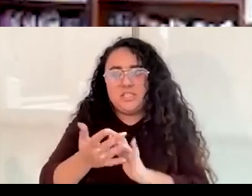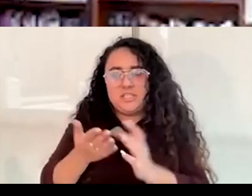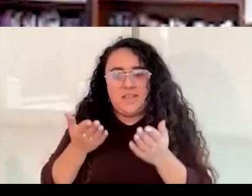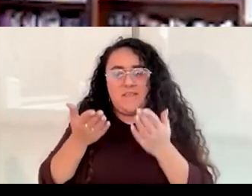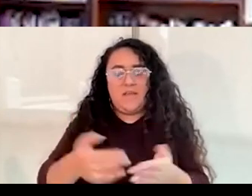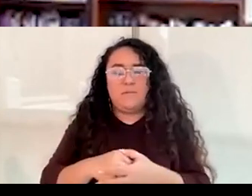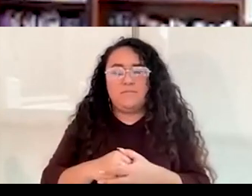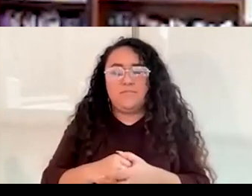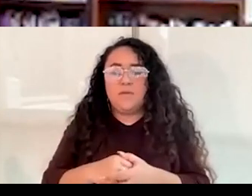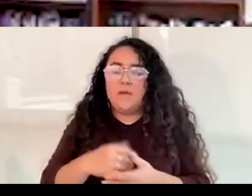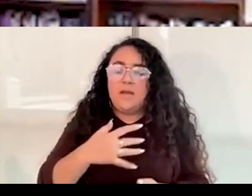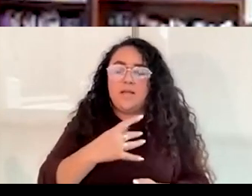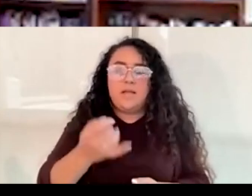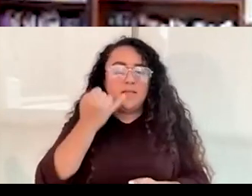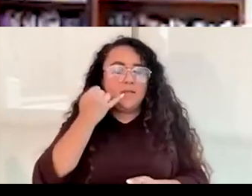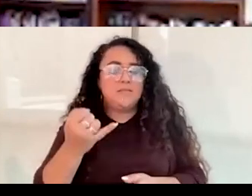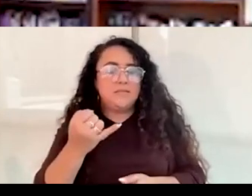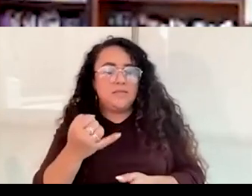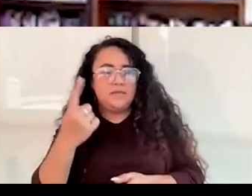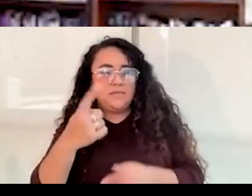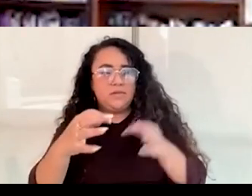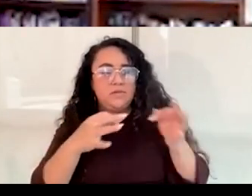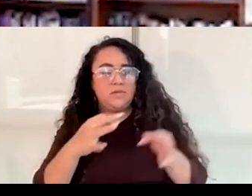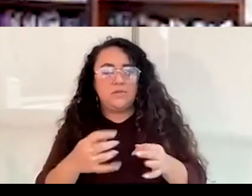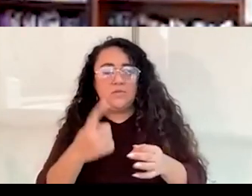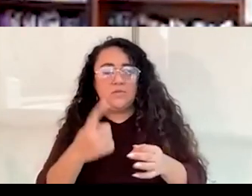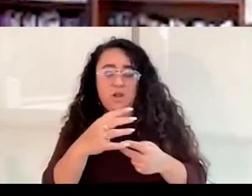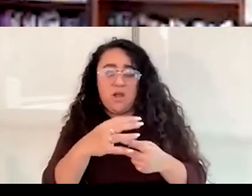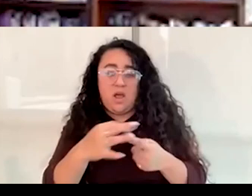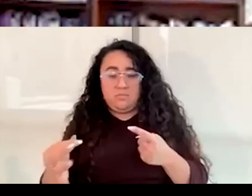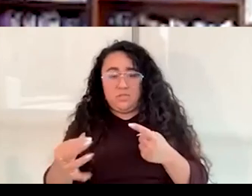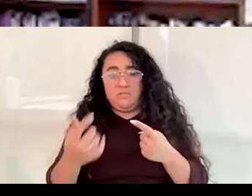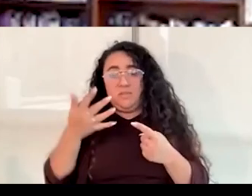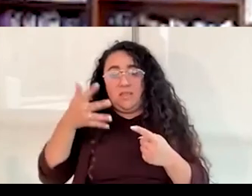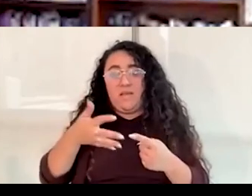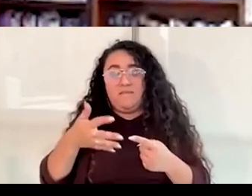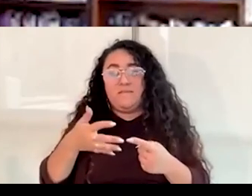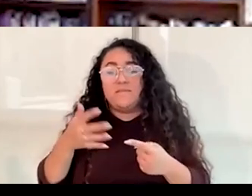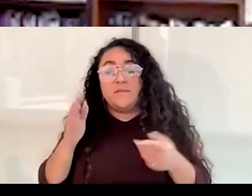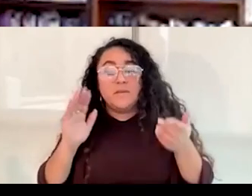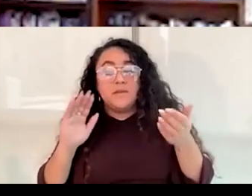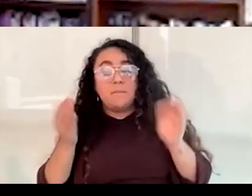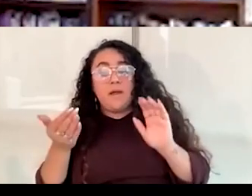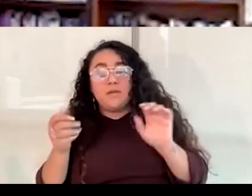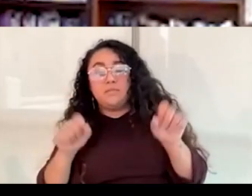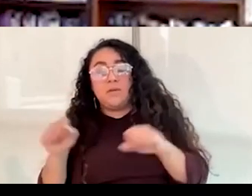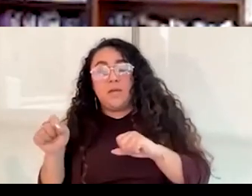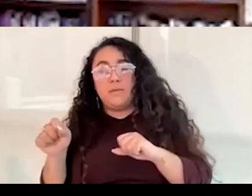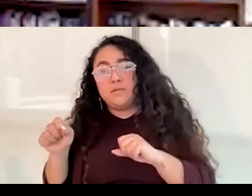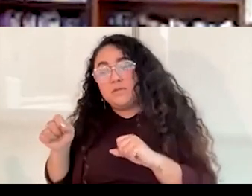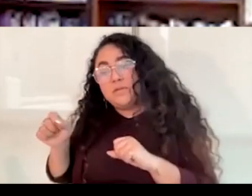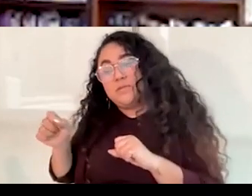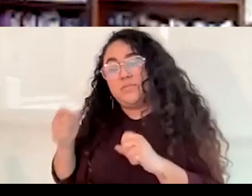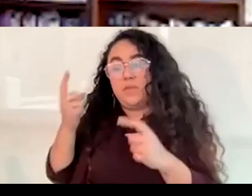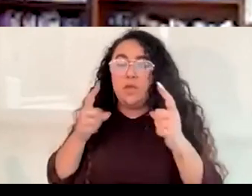when the description of, well, there's only really one option here, versus, you know, being able to explore, are there